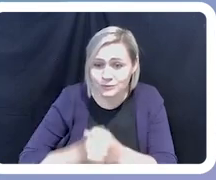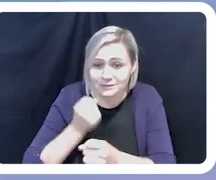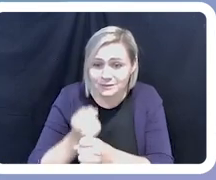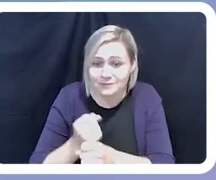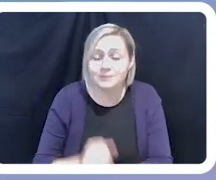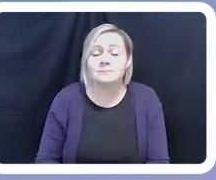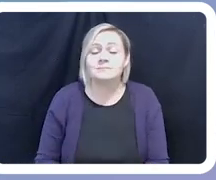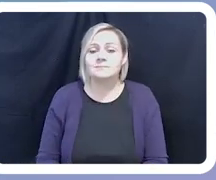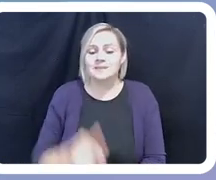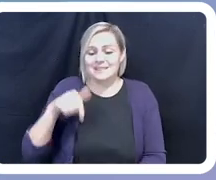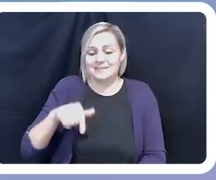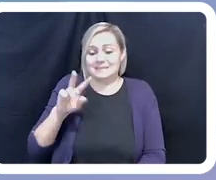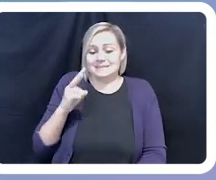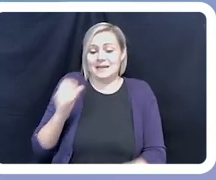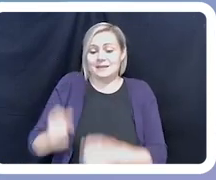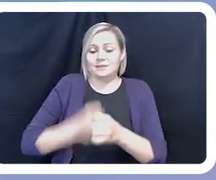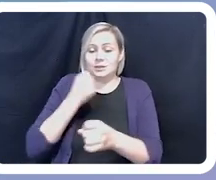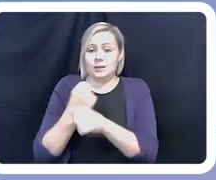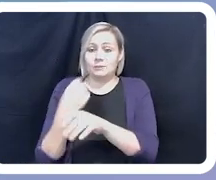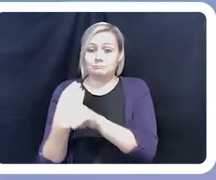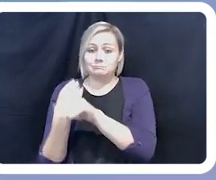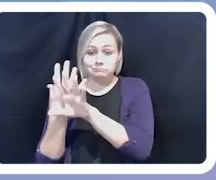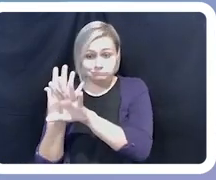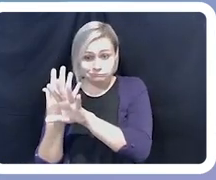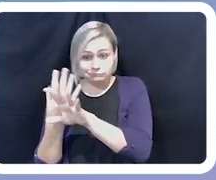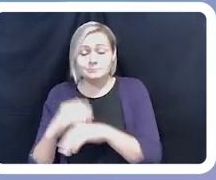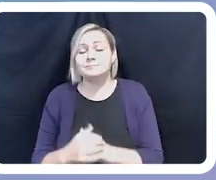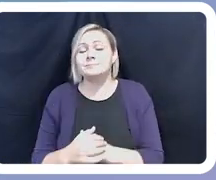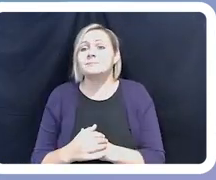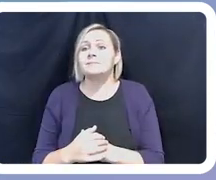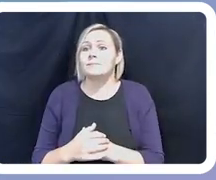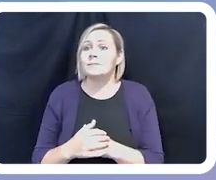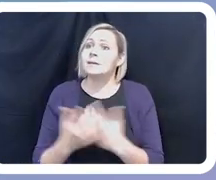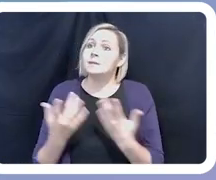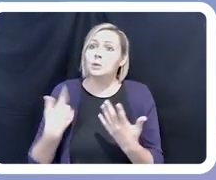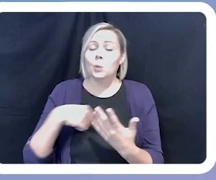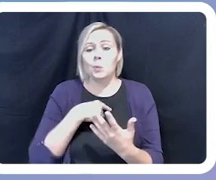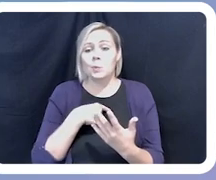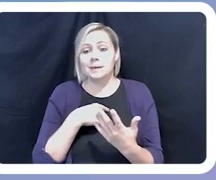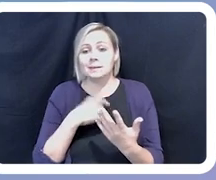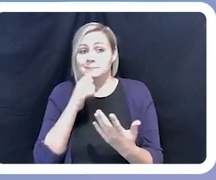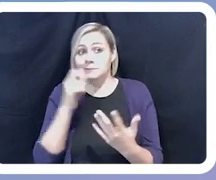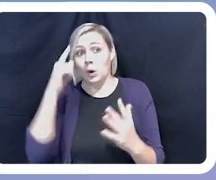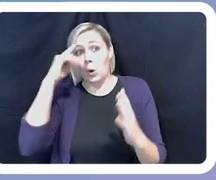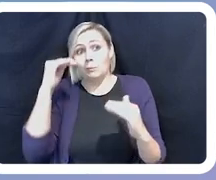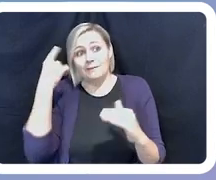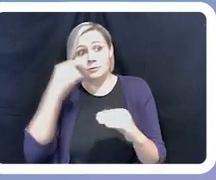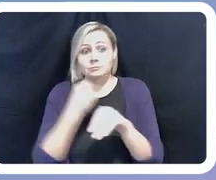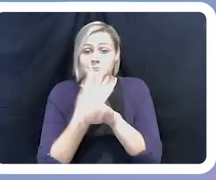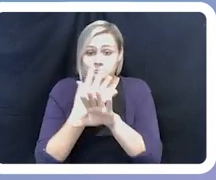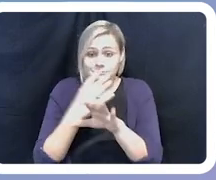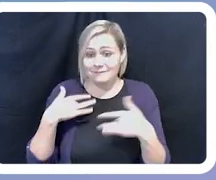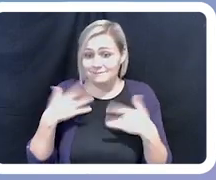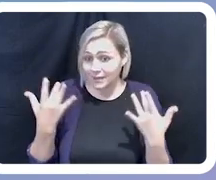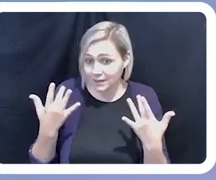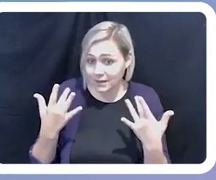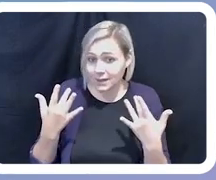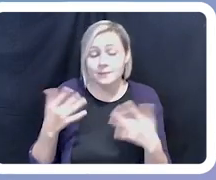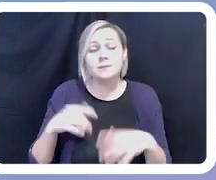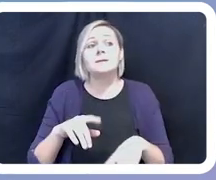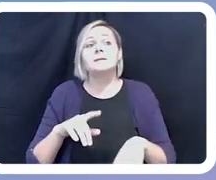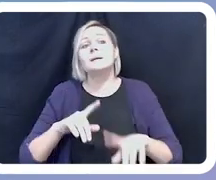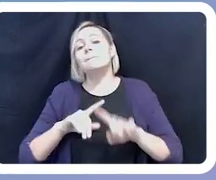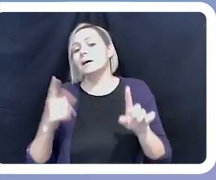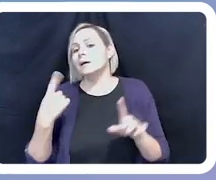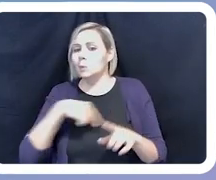years. For the second year, we are hosting the conference virtually. While this isn't how we had hoped to host the greatest event we have each